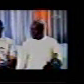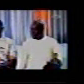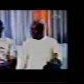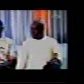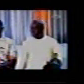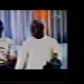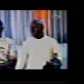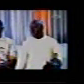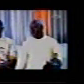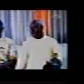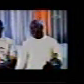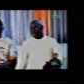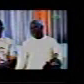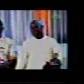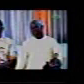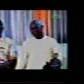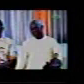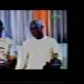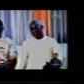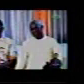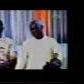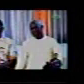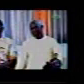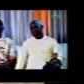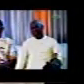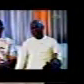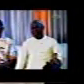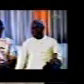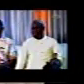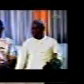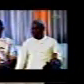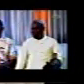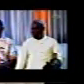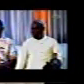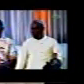on horses. And I have seen princes